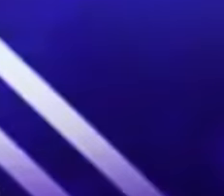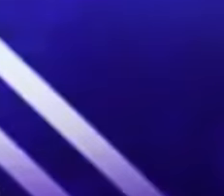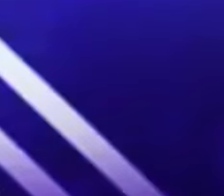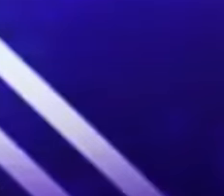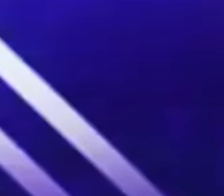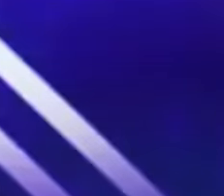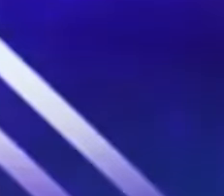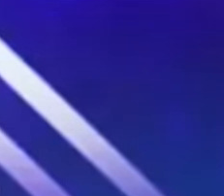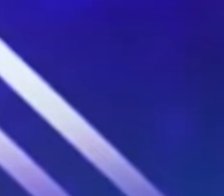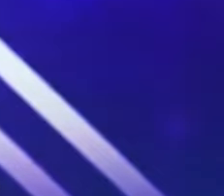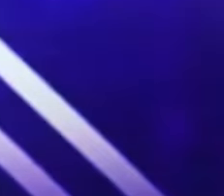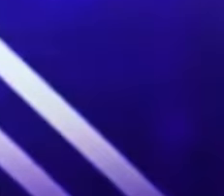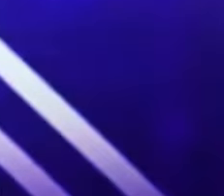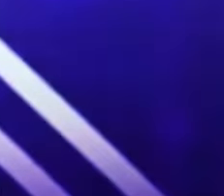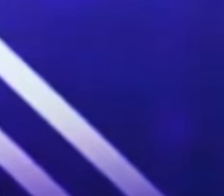verse 8.